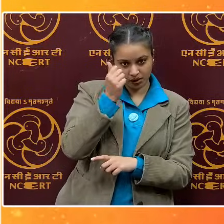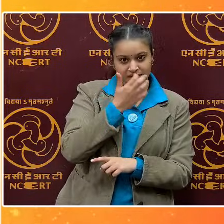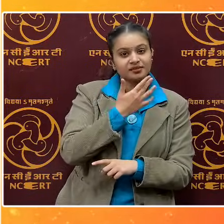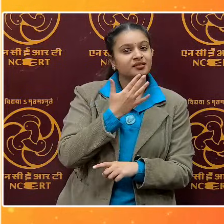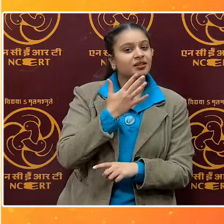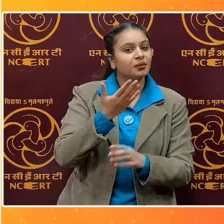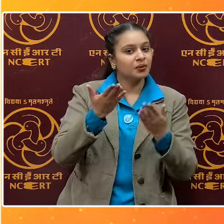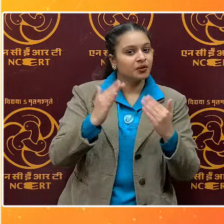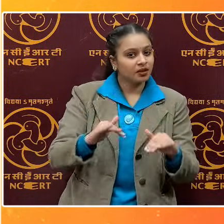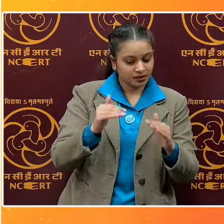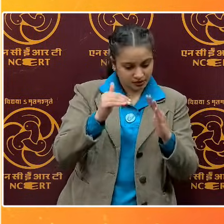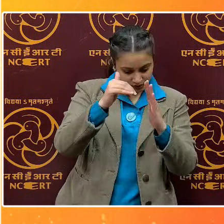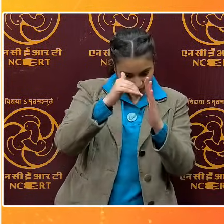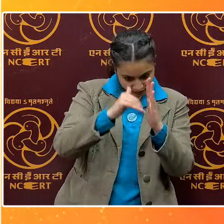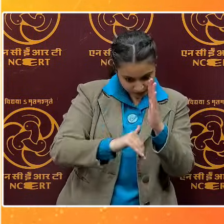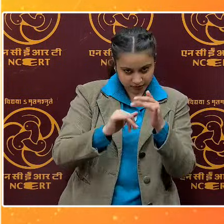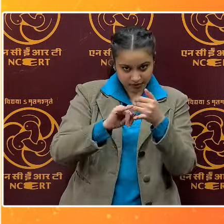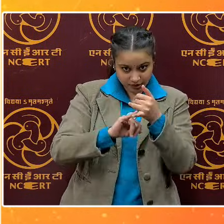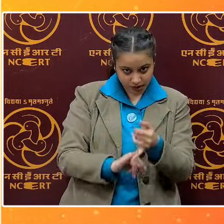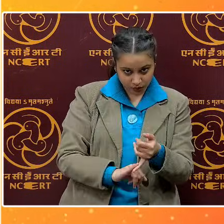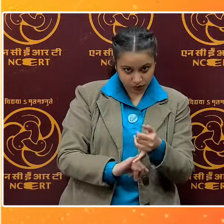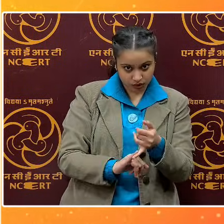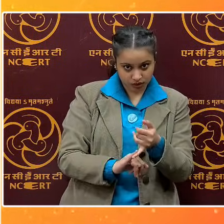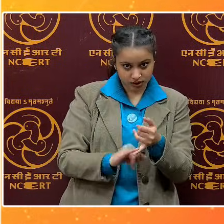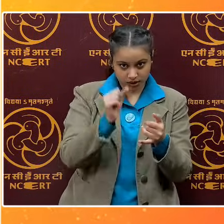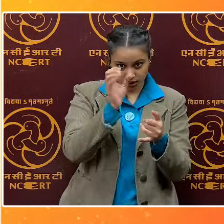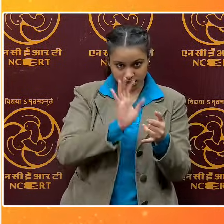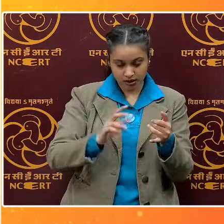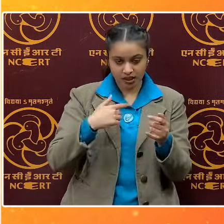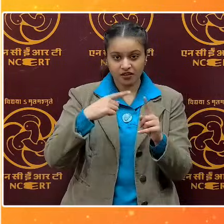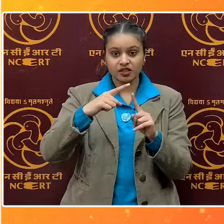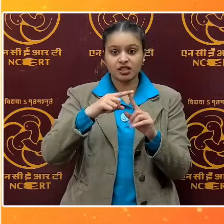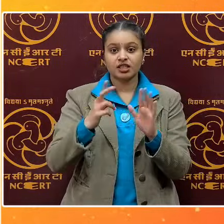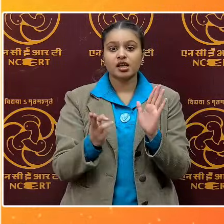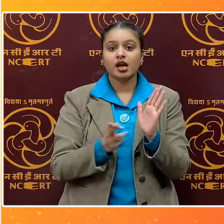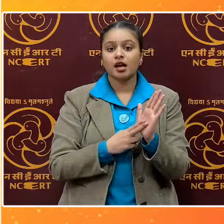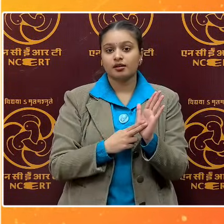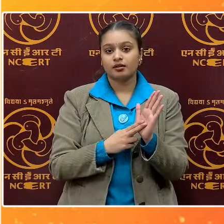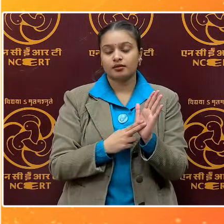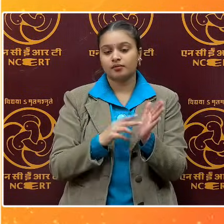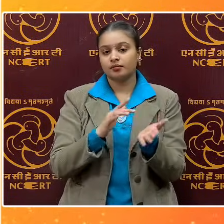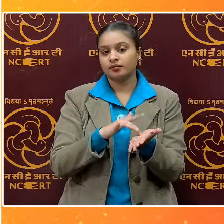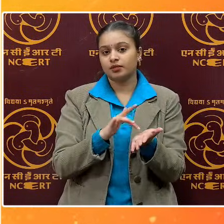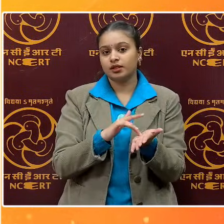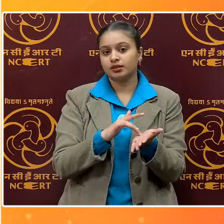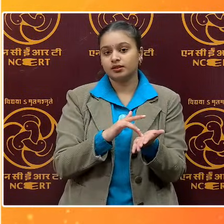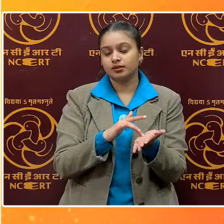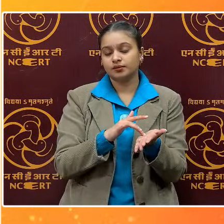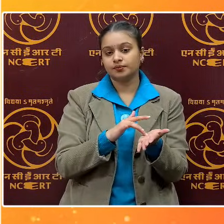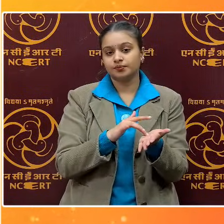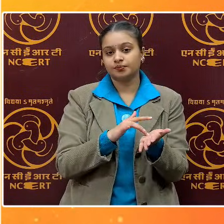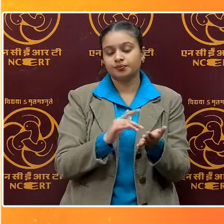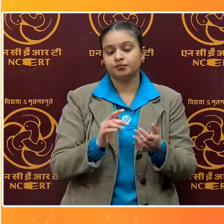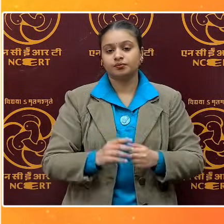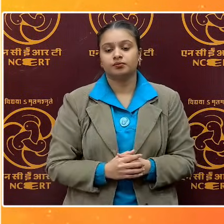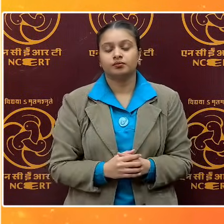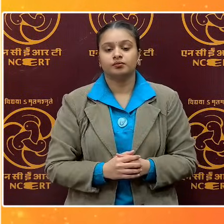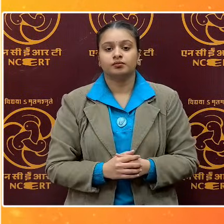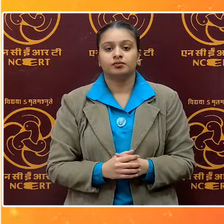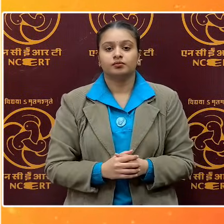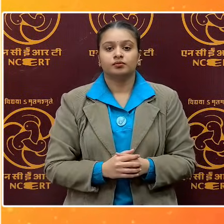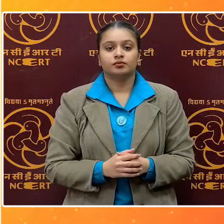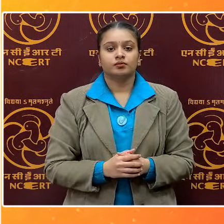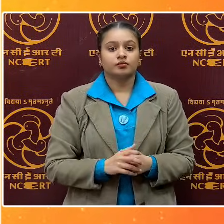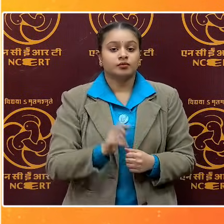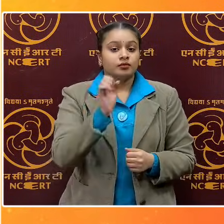And over here, down in South India, we have Tamil Nadu. Okay. Yes. Tamil Nadu we have over here. Southernmost